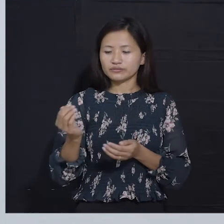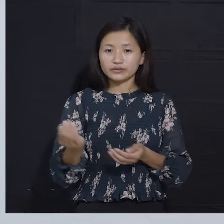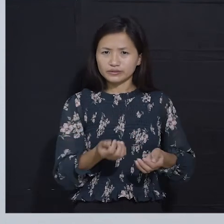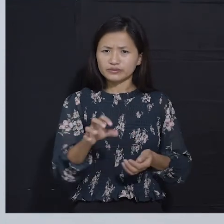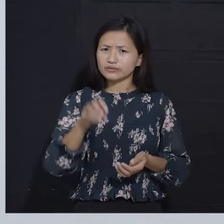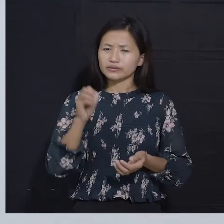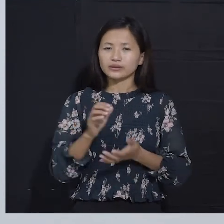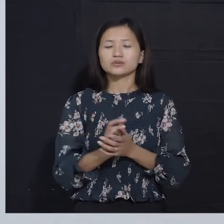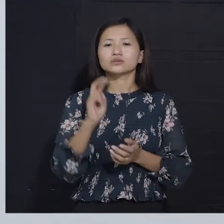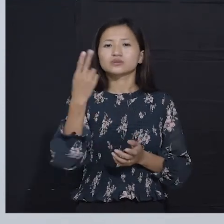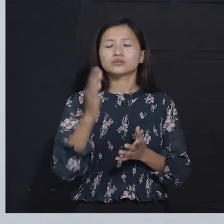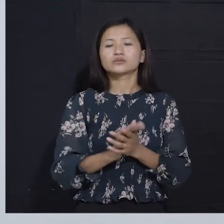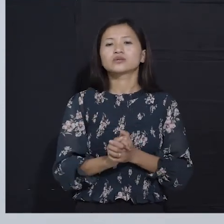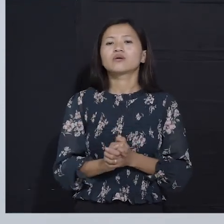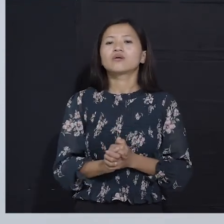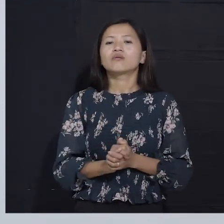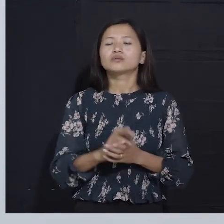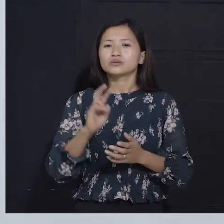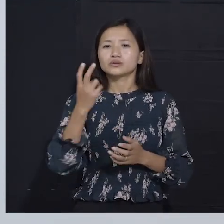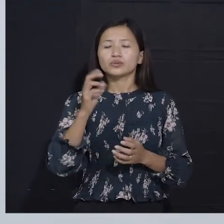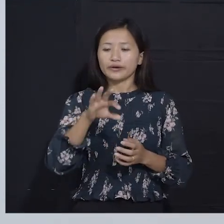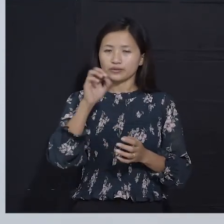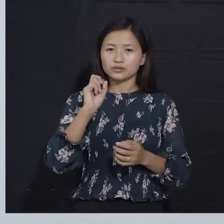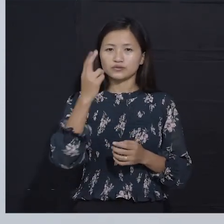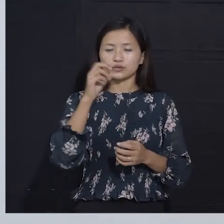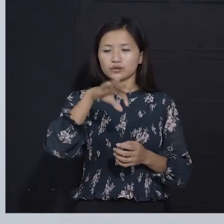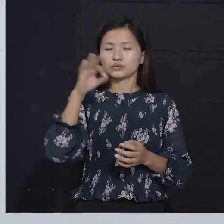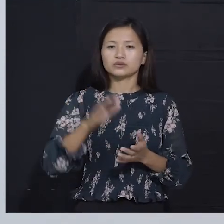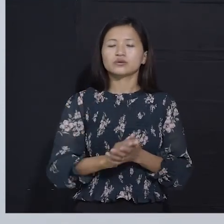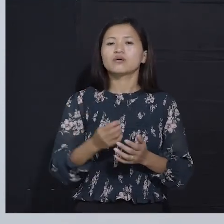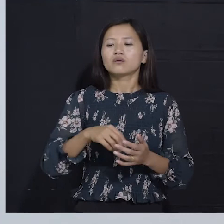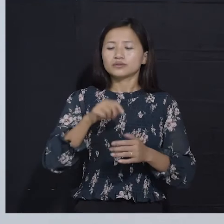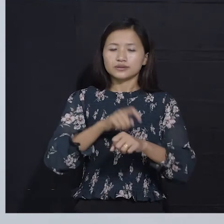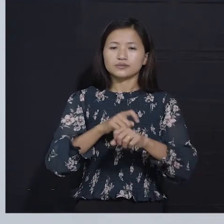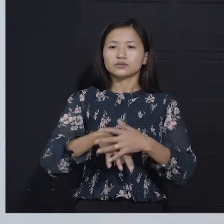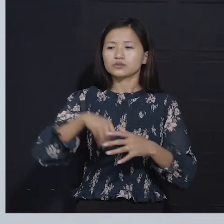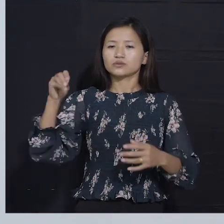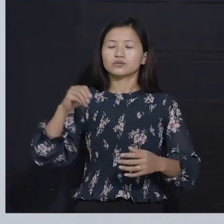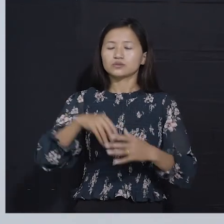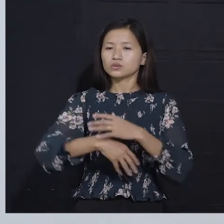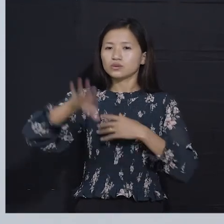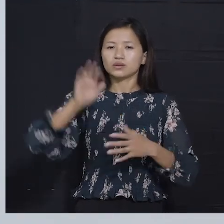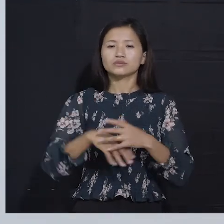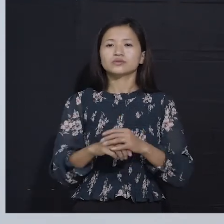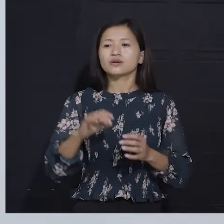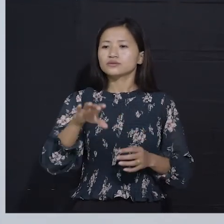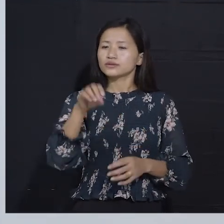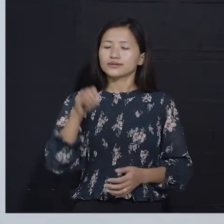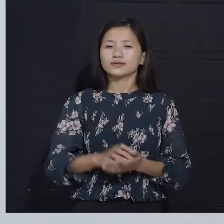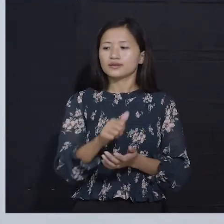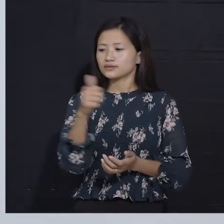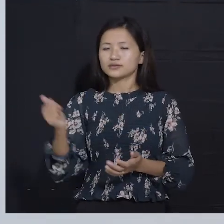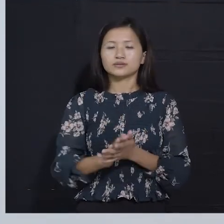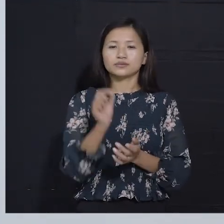not waste your time sharpening, or so you will not waste your time going out to buy another pencil or to get another pencil